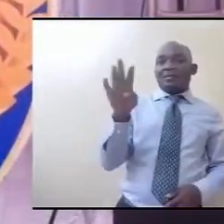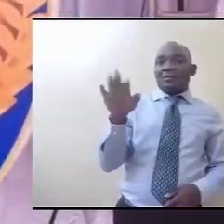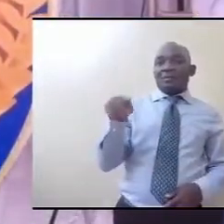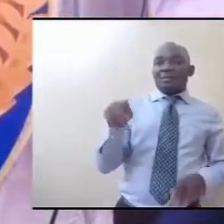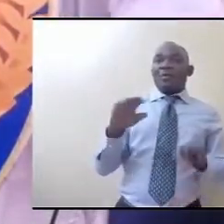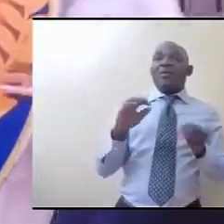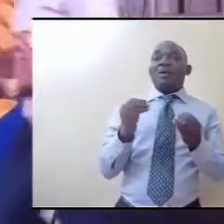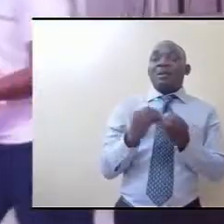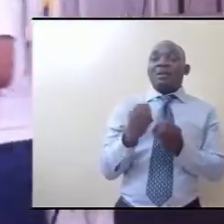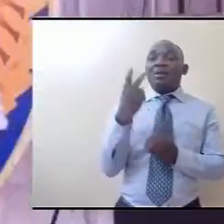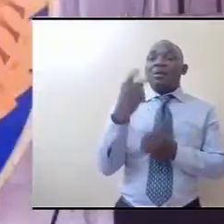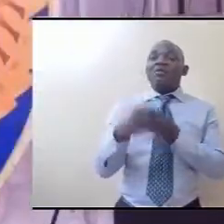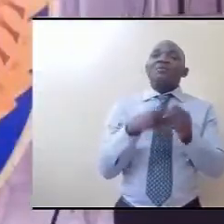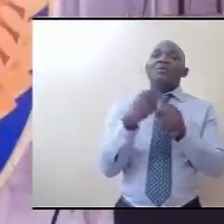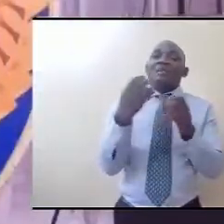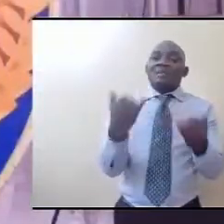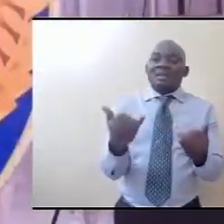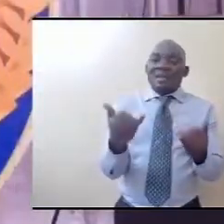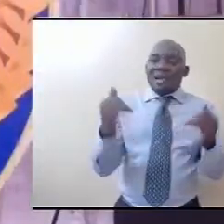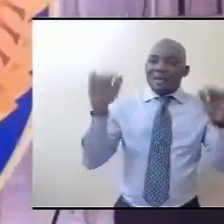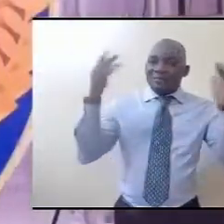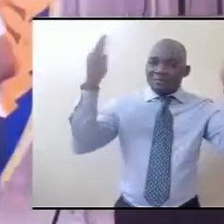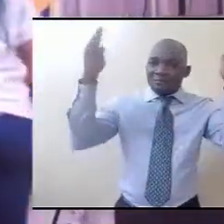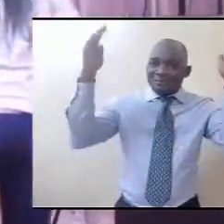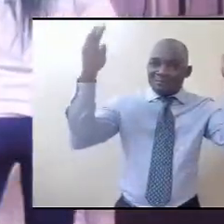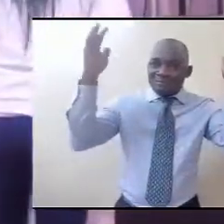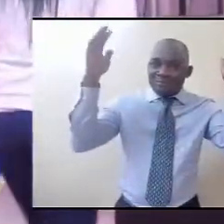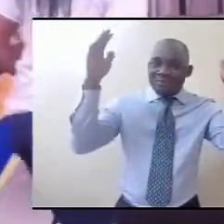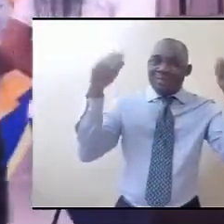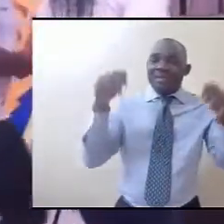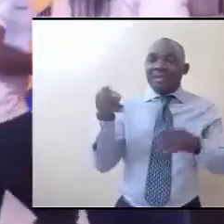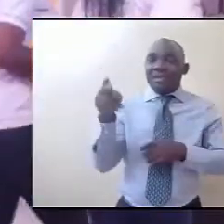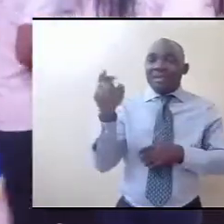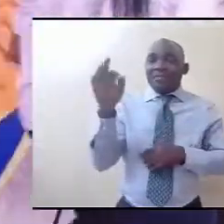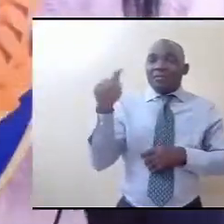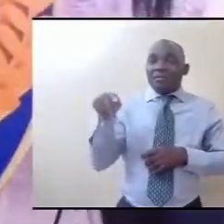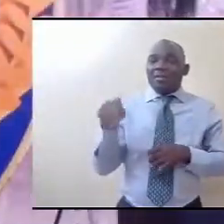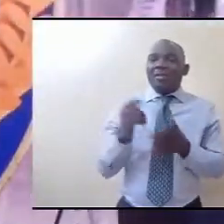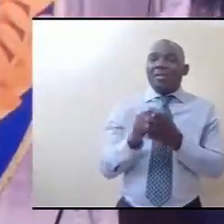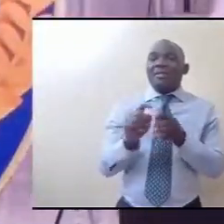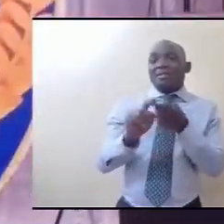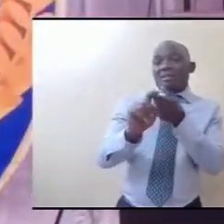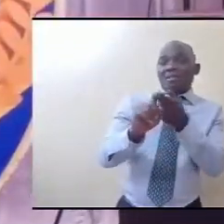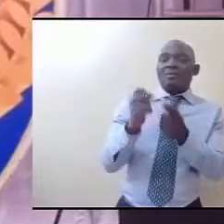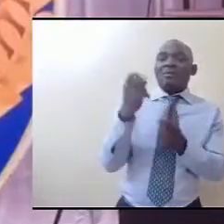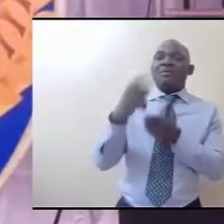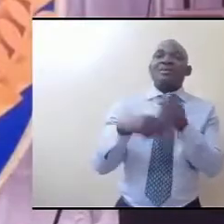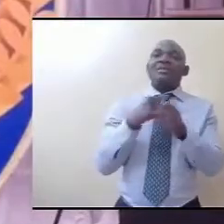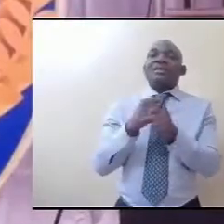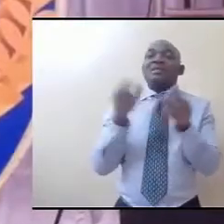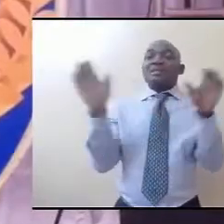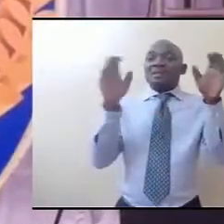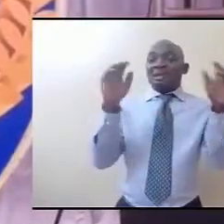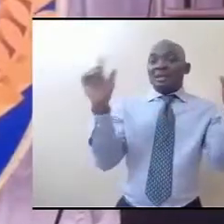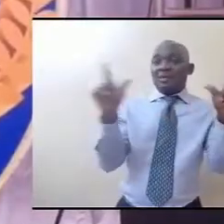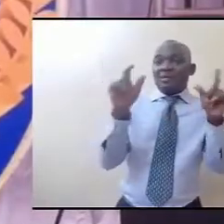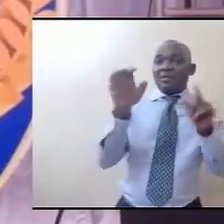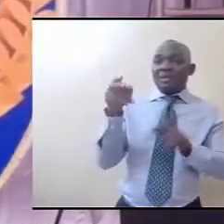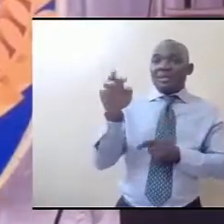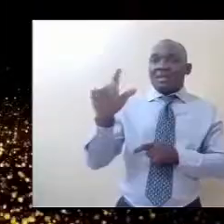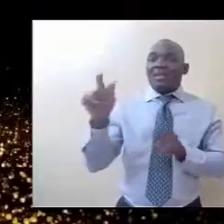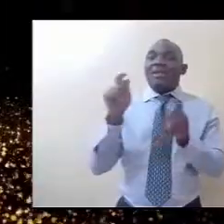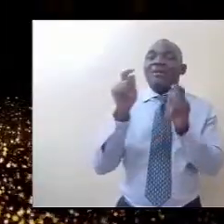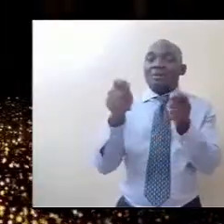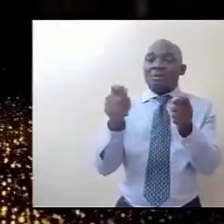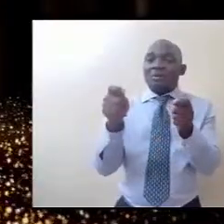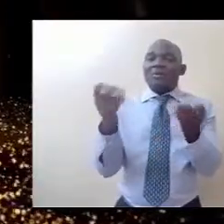gentlemen, the H4P organization is 12 years old. Hooray! And H4P, as part of the 12th anniversary,